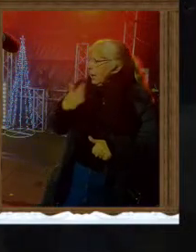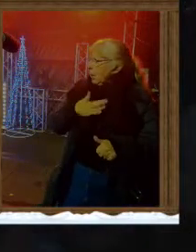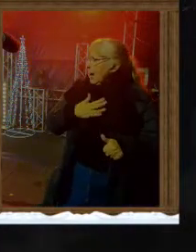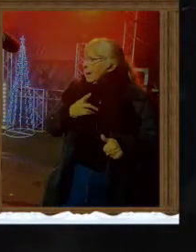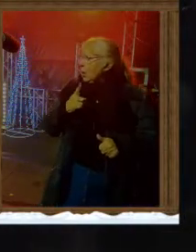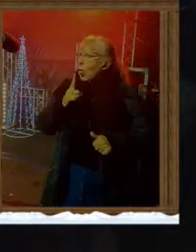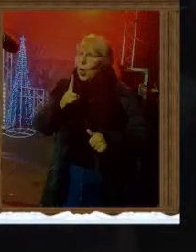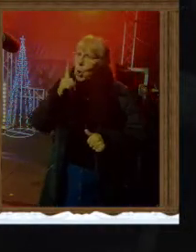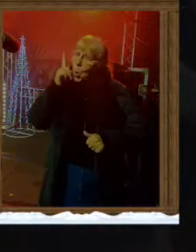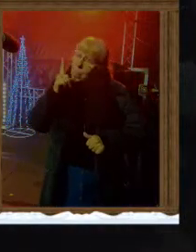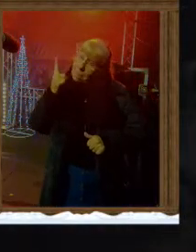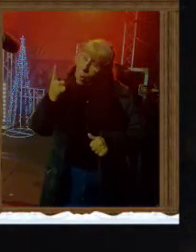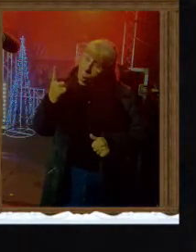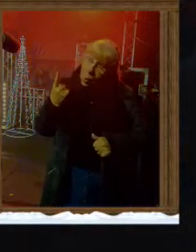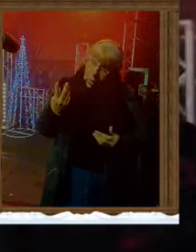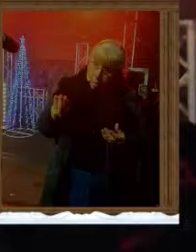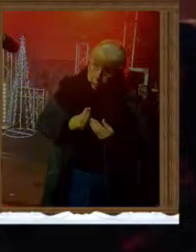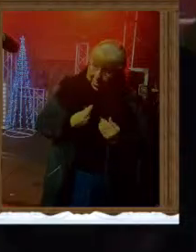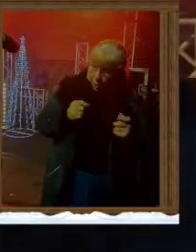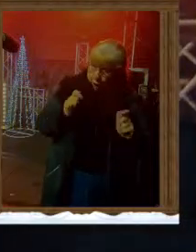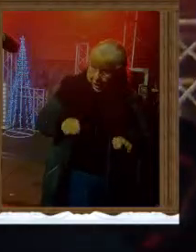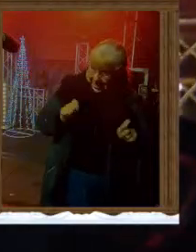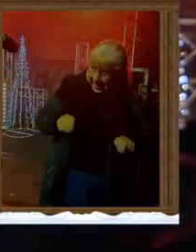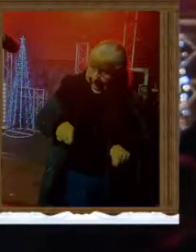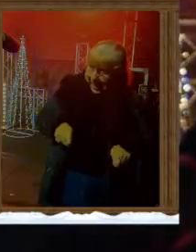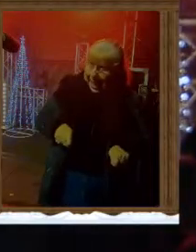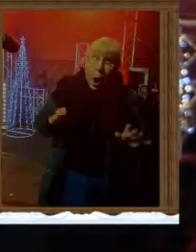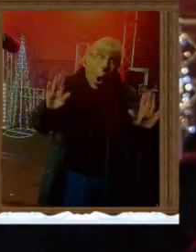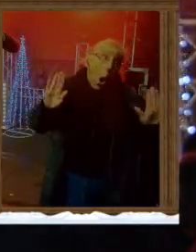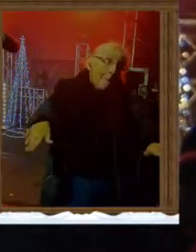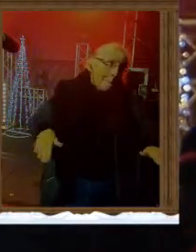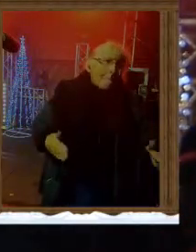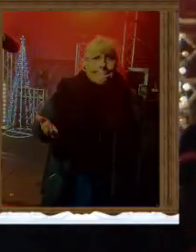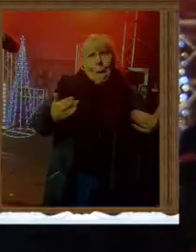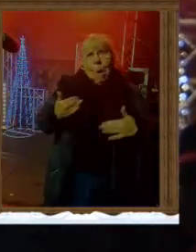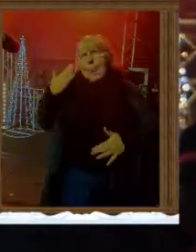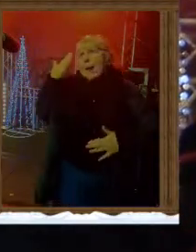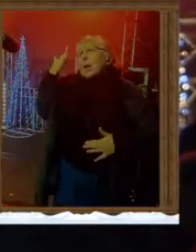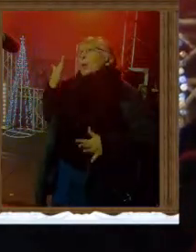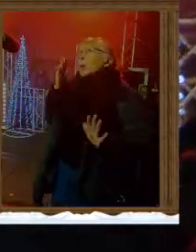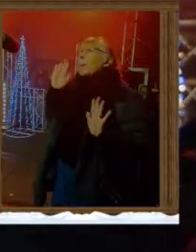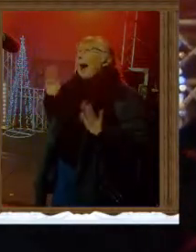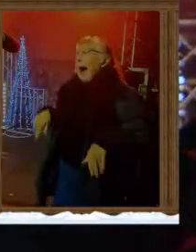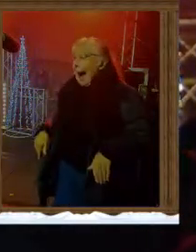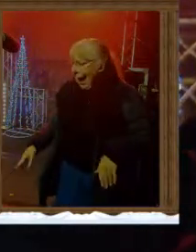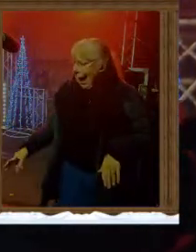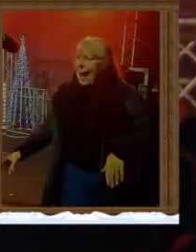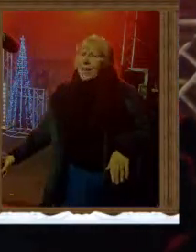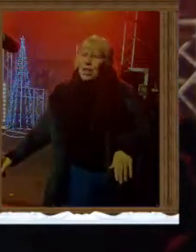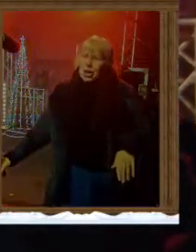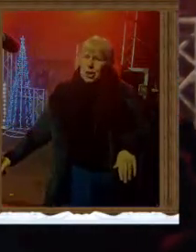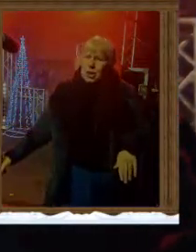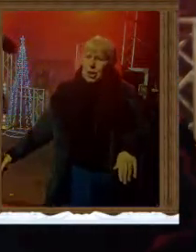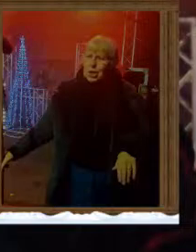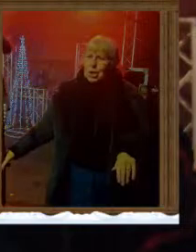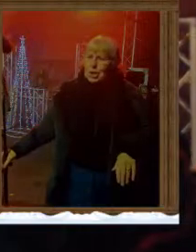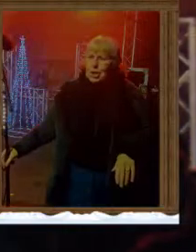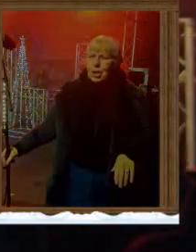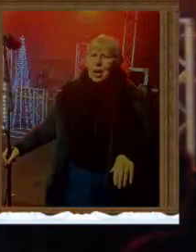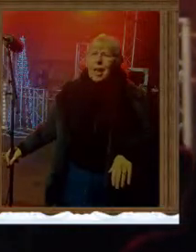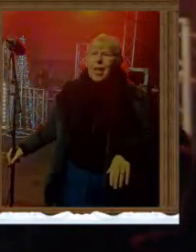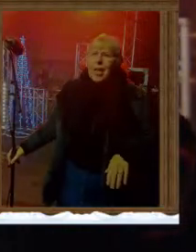the North Pole on our sleigh? More than anything in the world! Oh, well then we will have to say